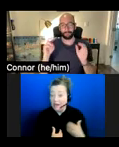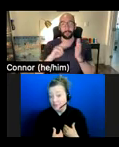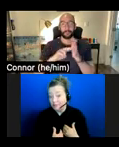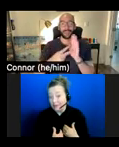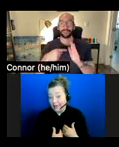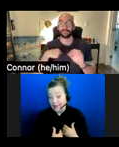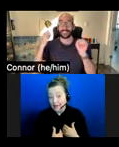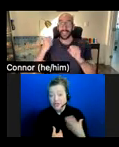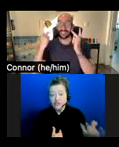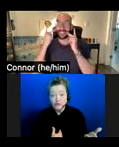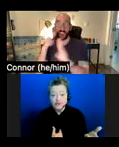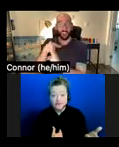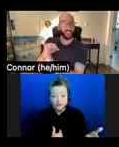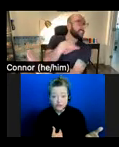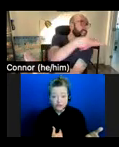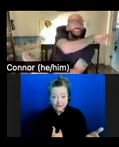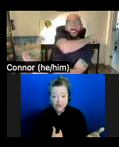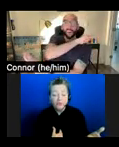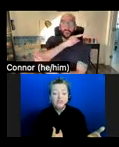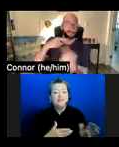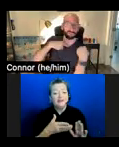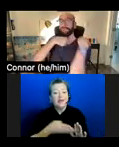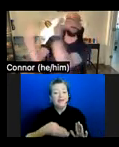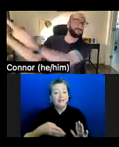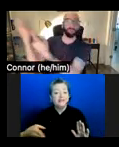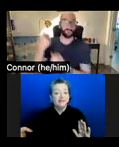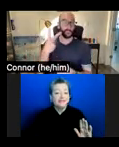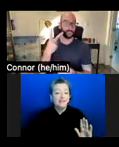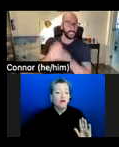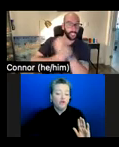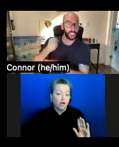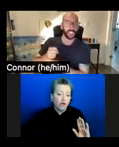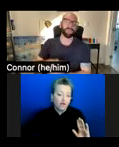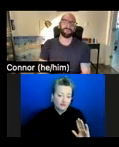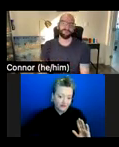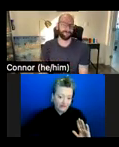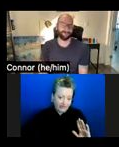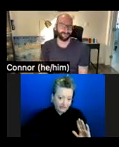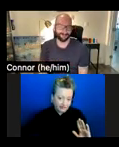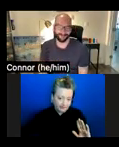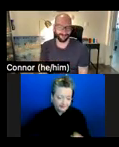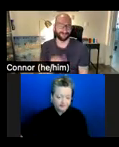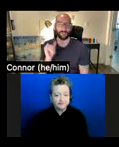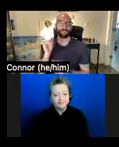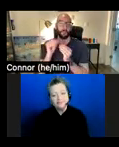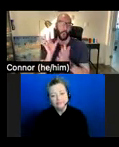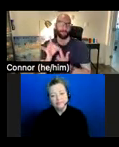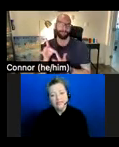Slack. I don't pay to use the full version, which means I can't necessarily see all the archival information.